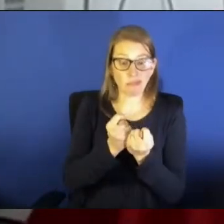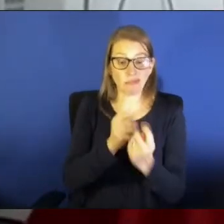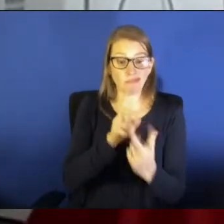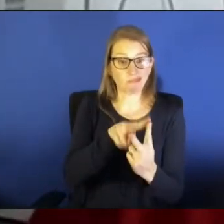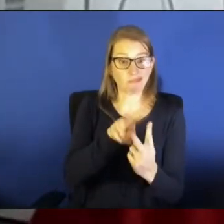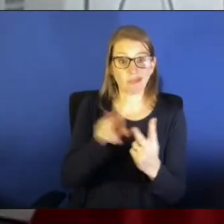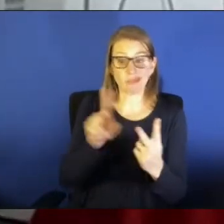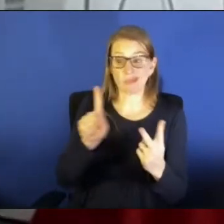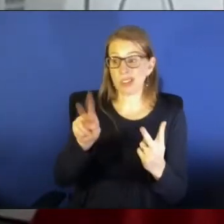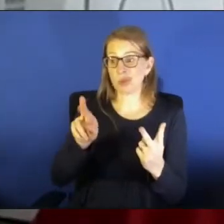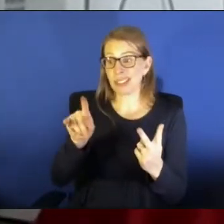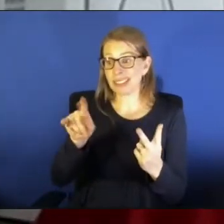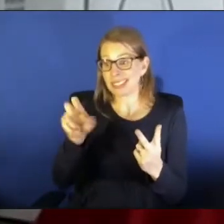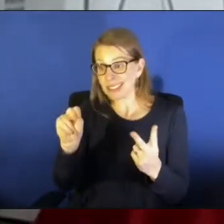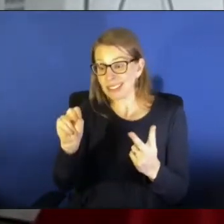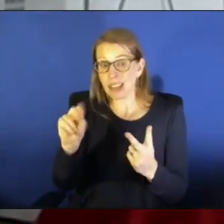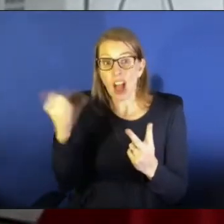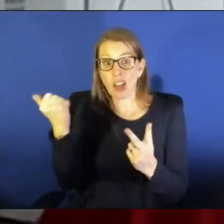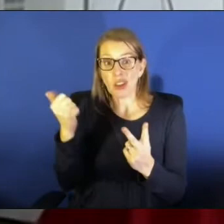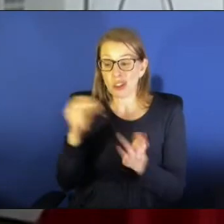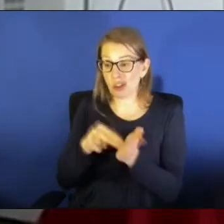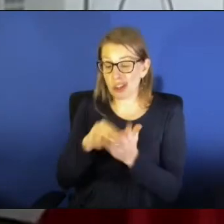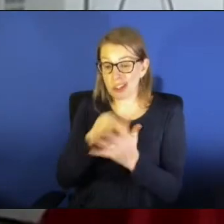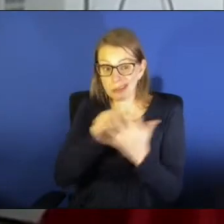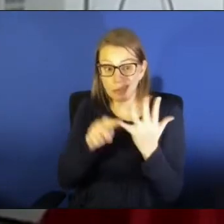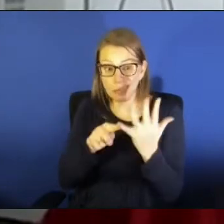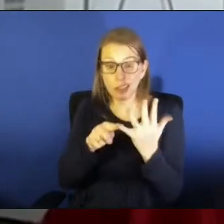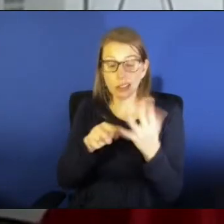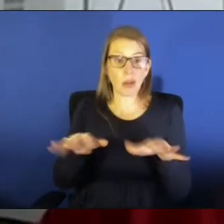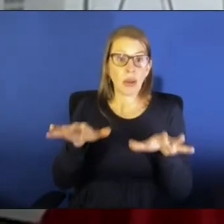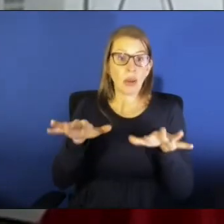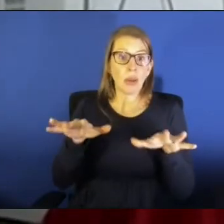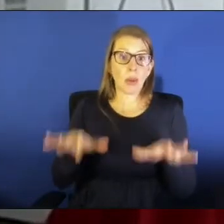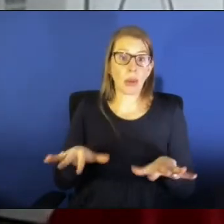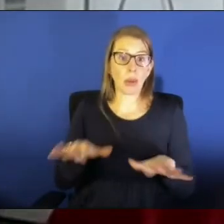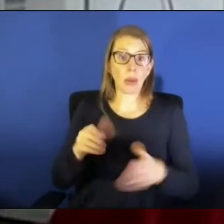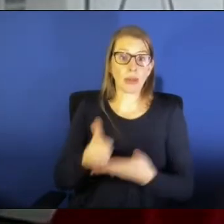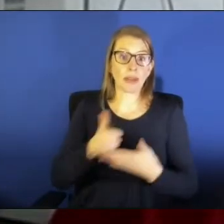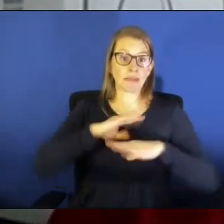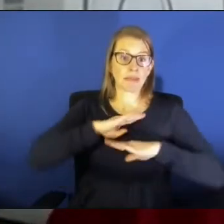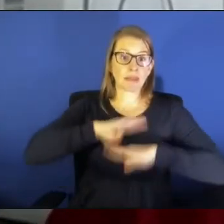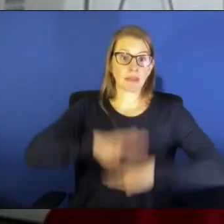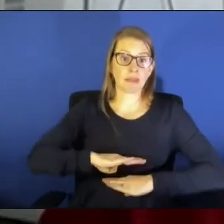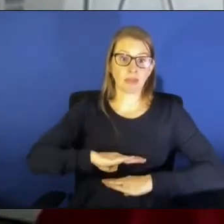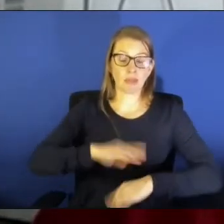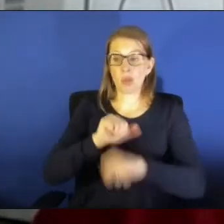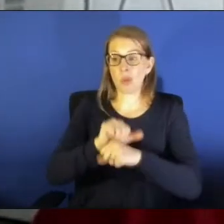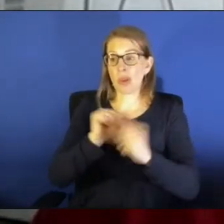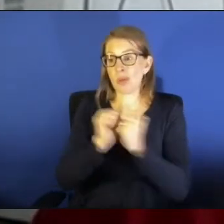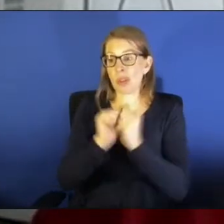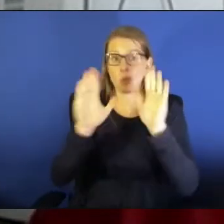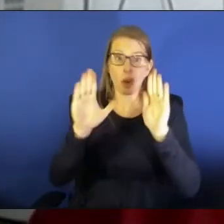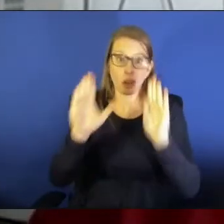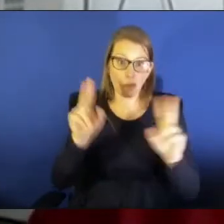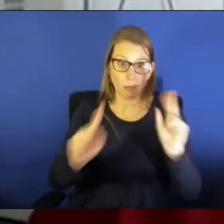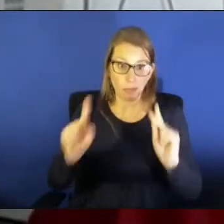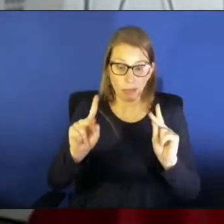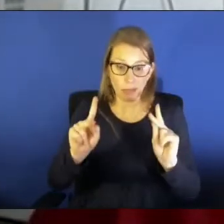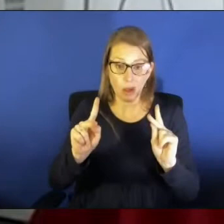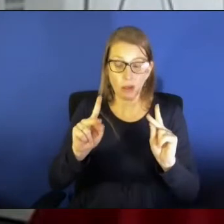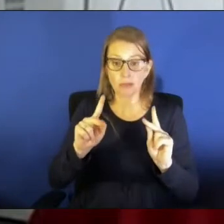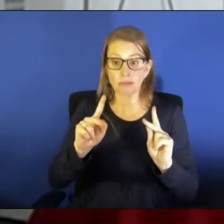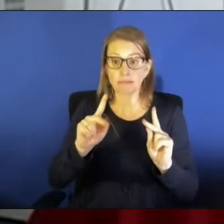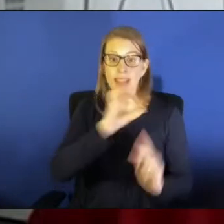a settling thing that I have such wonderful people to work with, and I've kept a positive